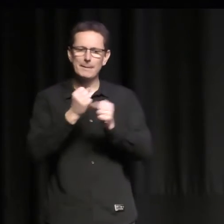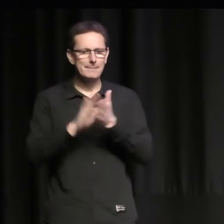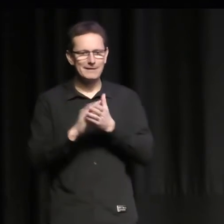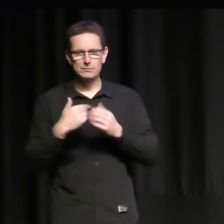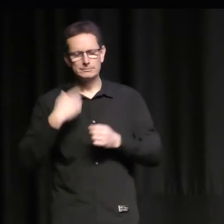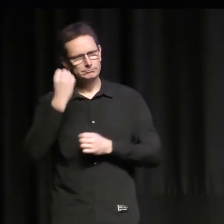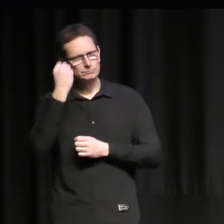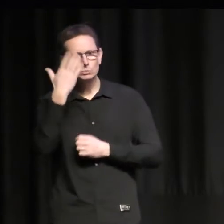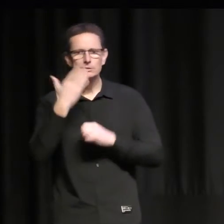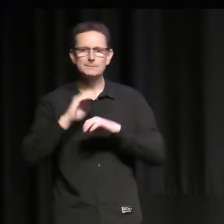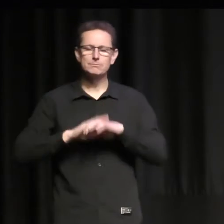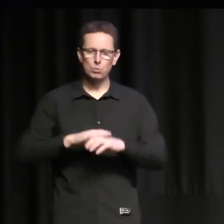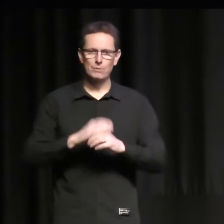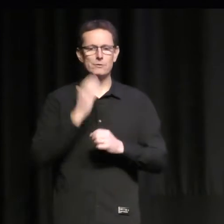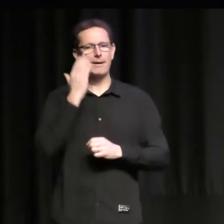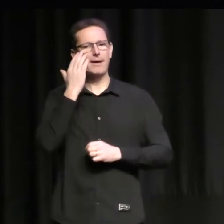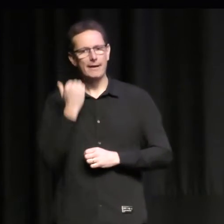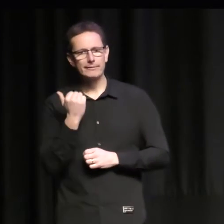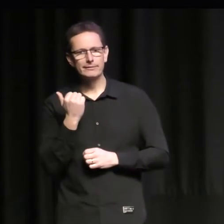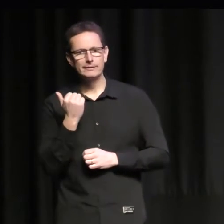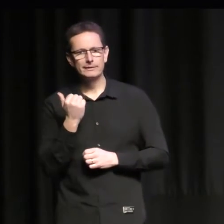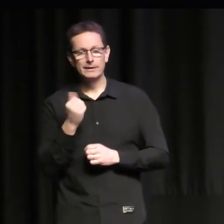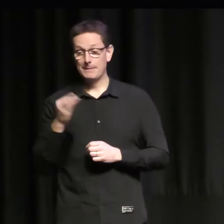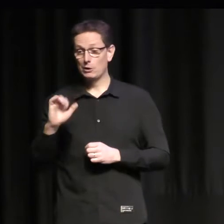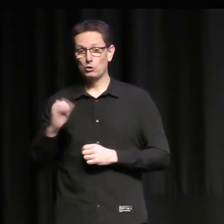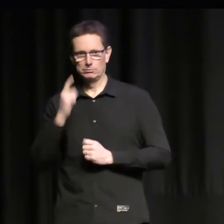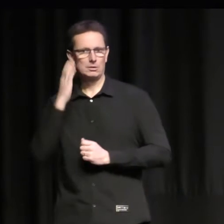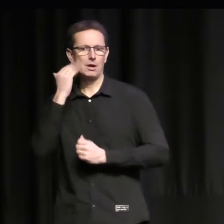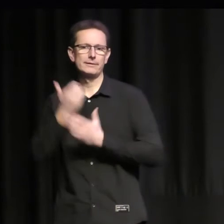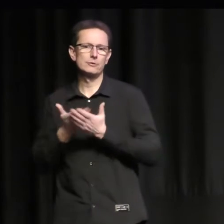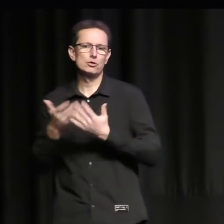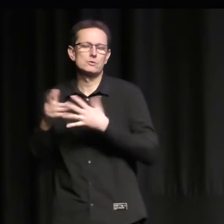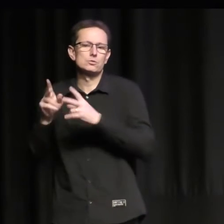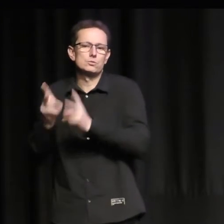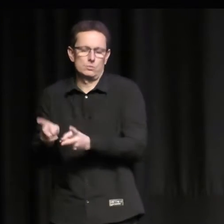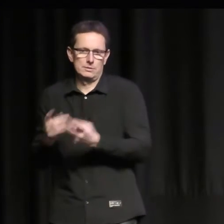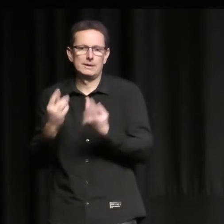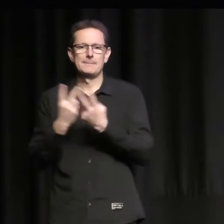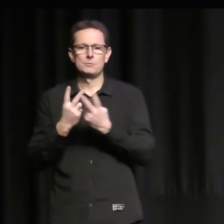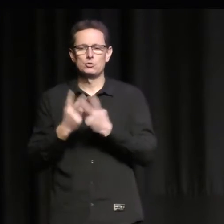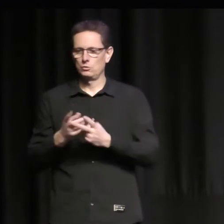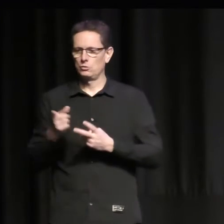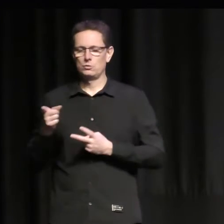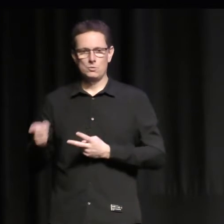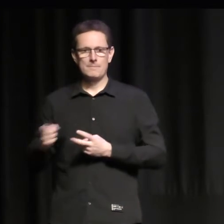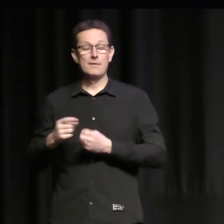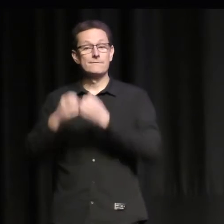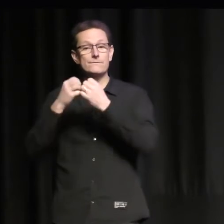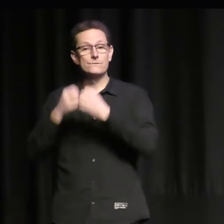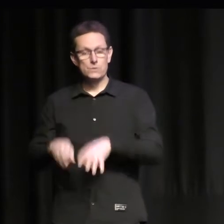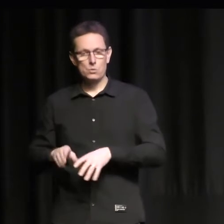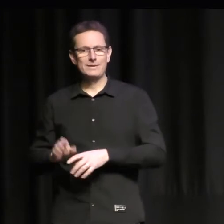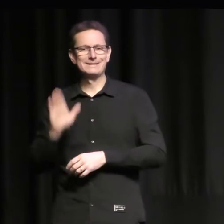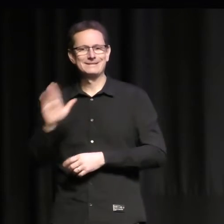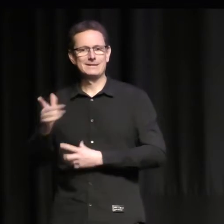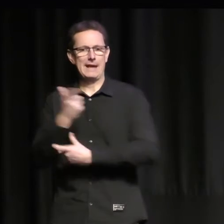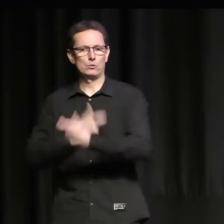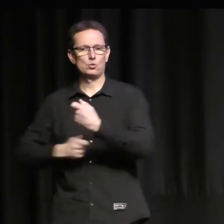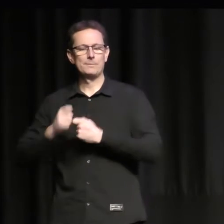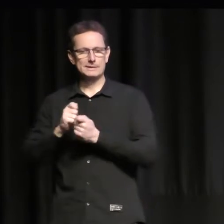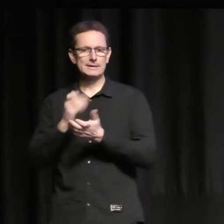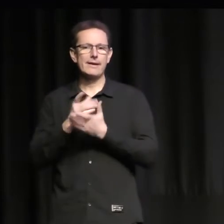practice. But the precariat cannot do that, so they're not possessing that vital economic